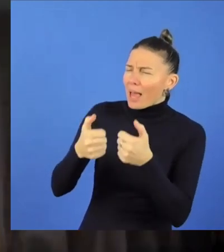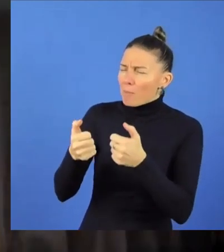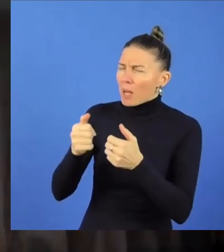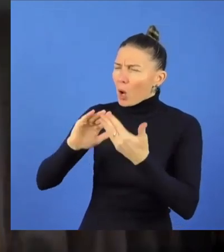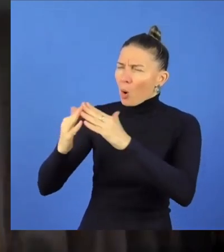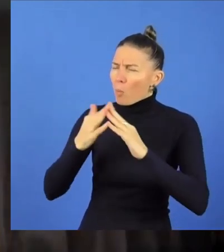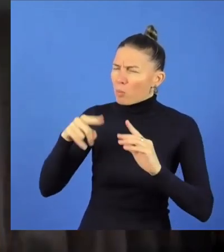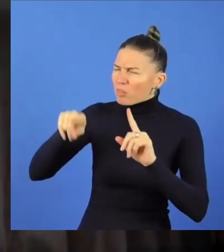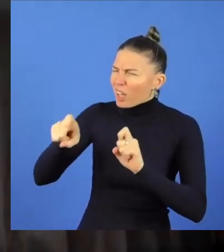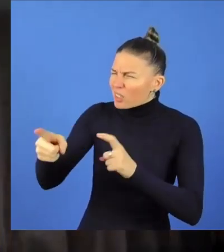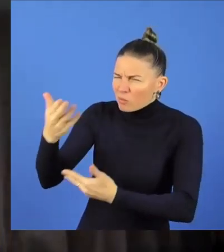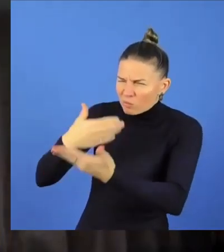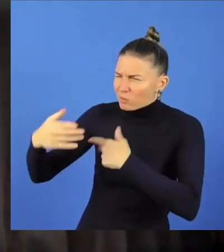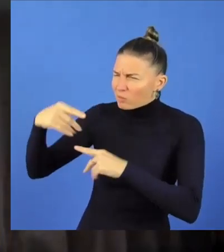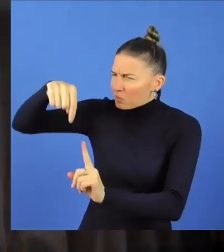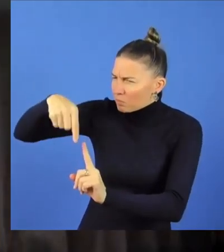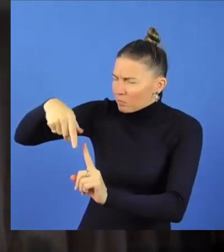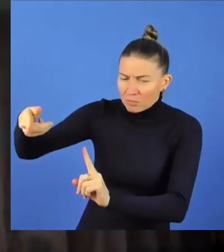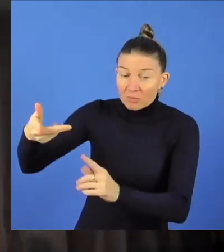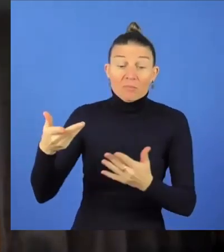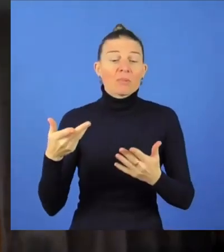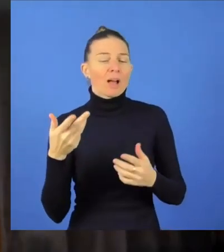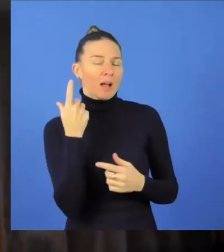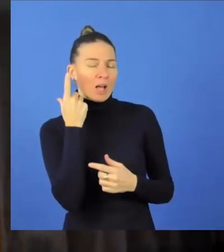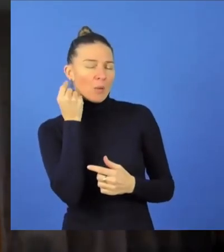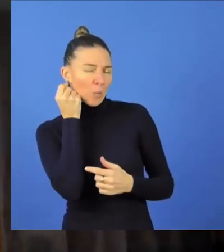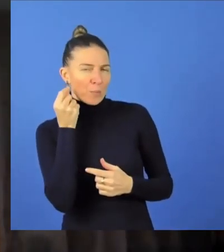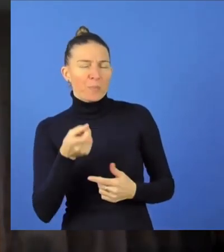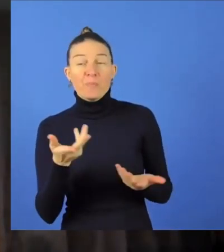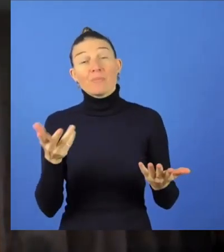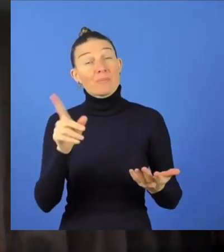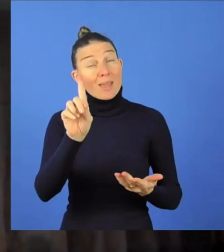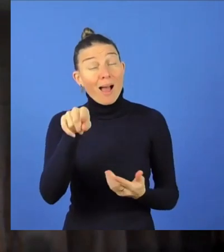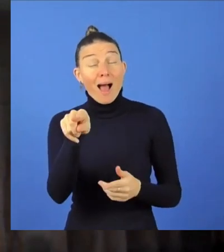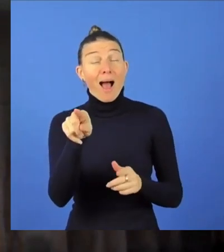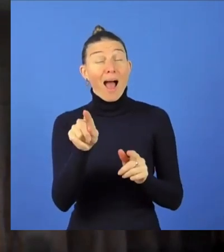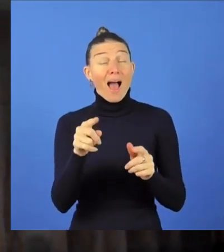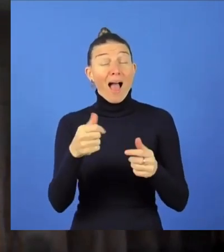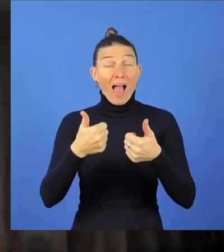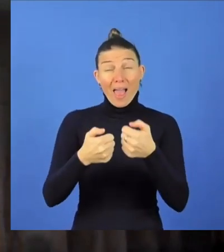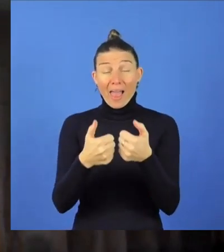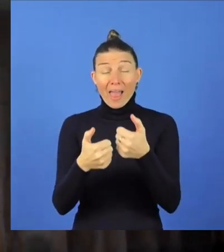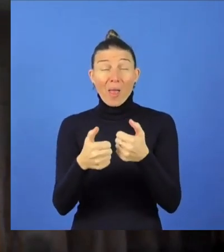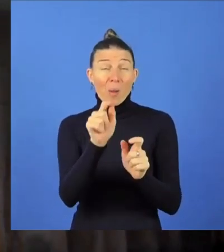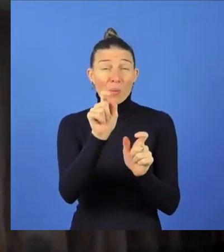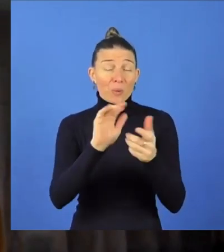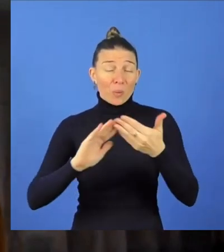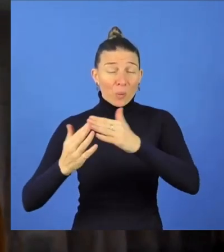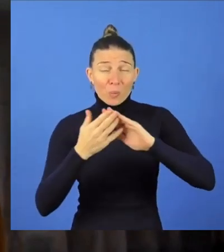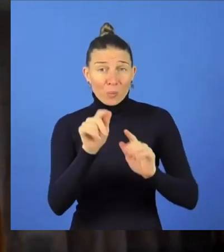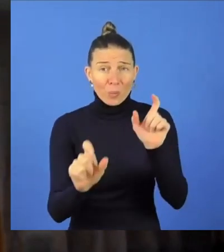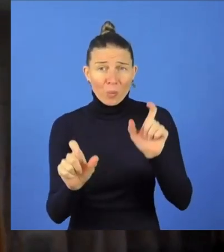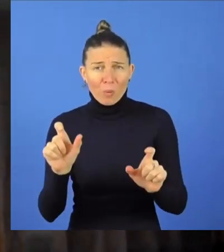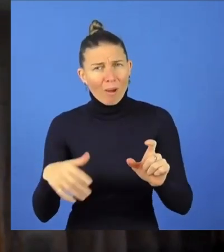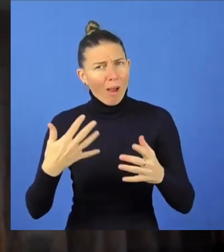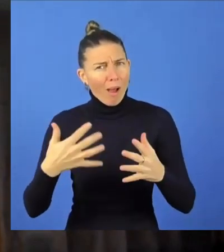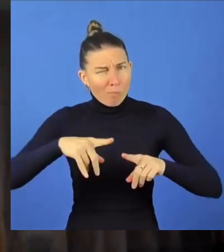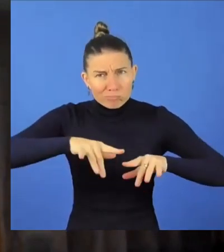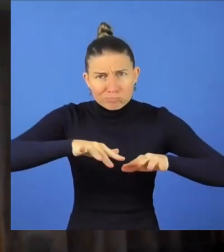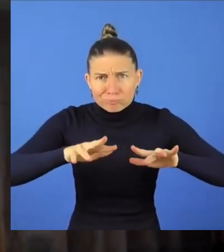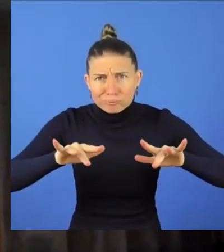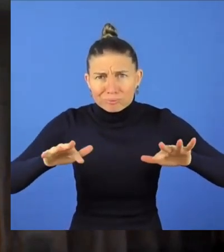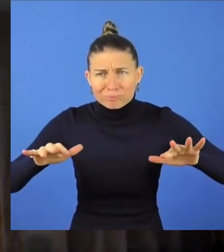Well, the gaming community is actually more diverse than one would guess, because it's like almost everybody's playing games at